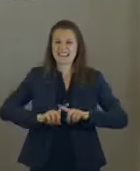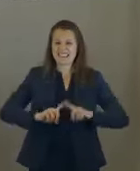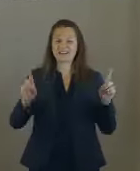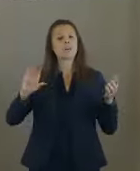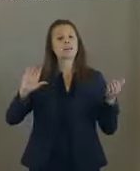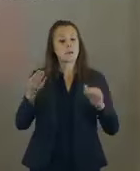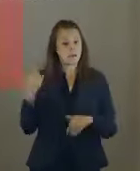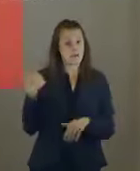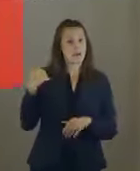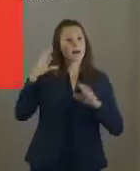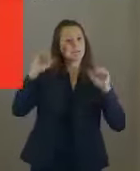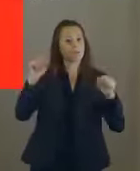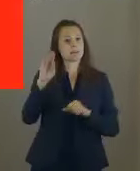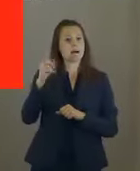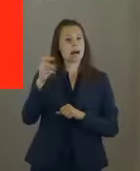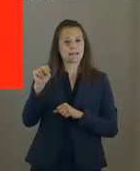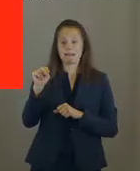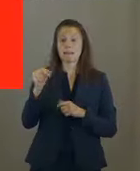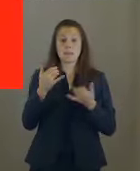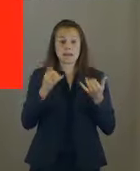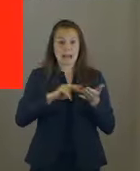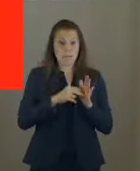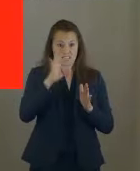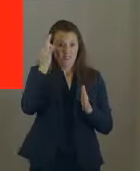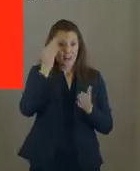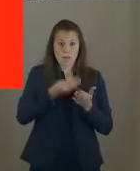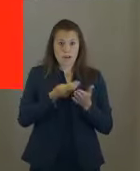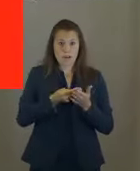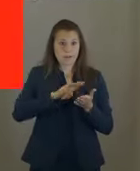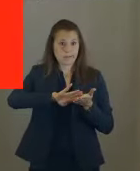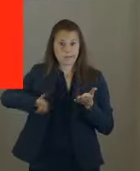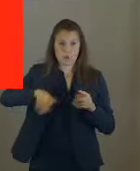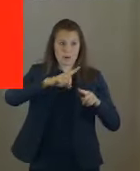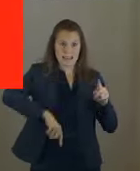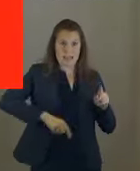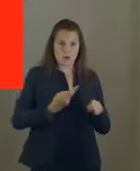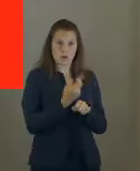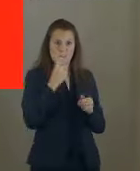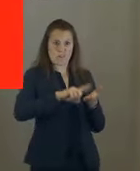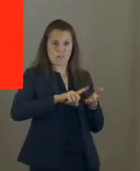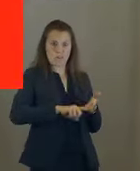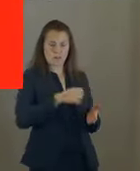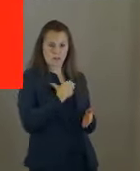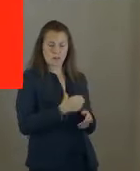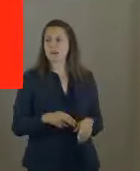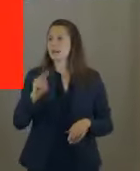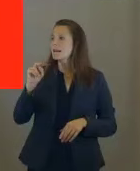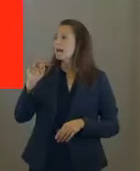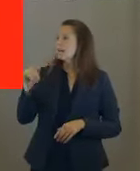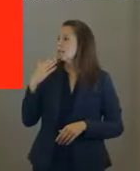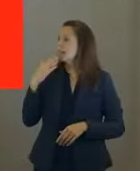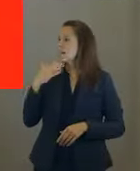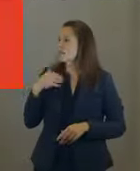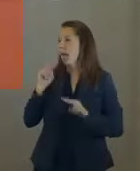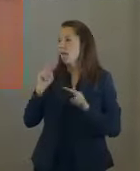Biden administration's interpretation. So we can't use any federal dollars to investigate those complaints. Thank Nancy, you. thank you so much. I look forward to